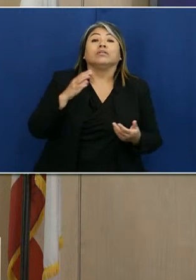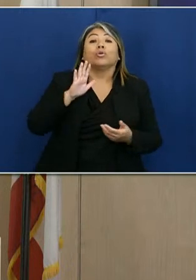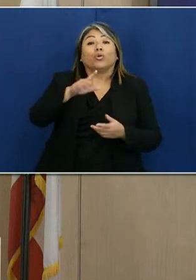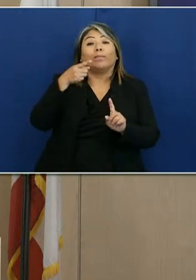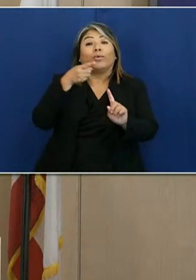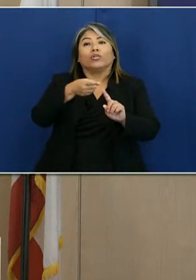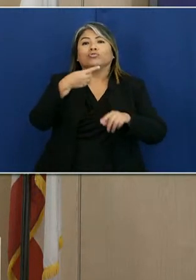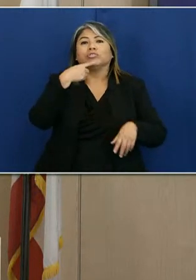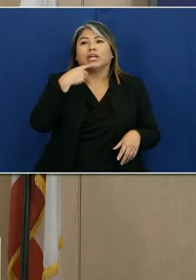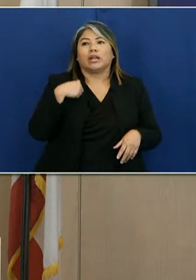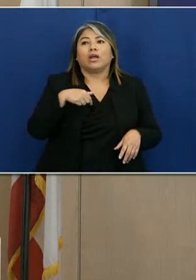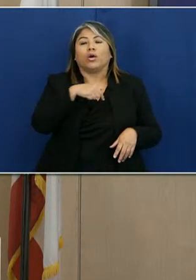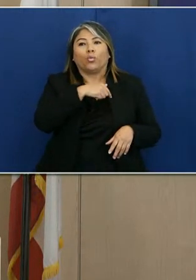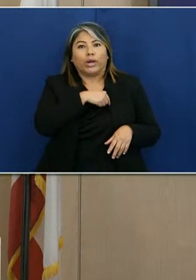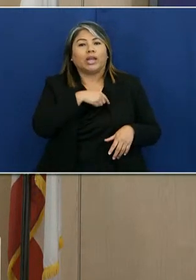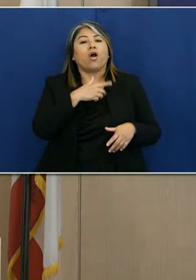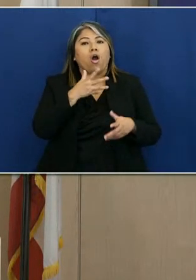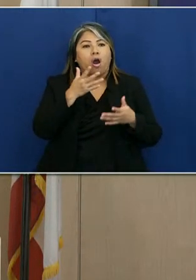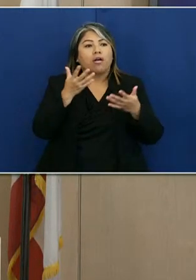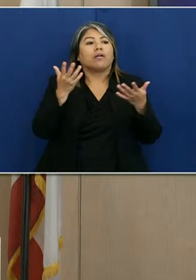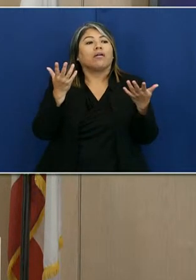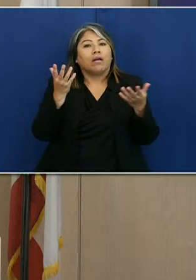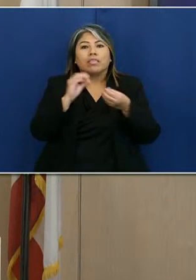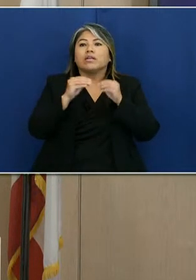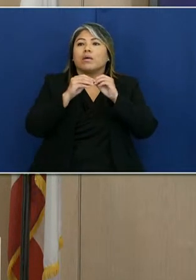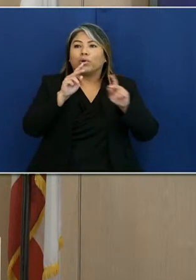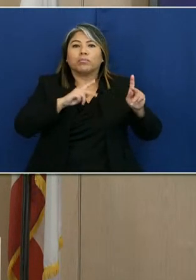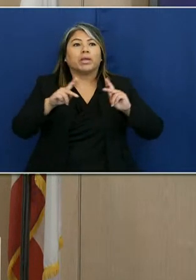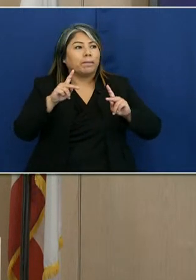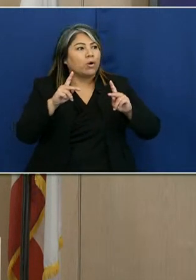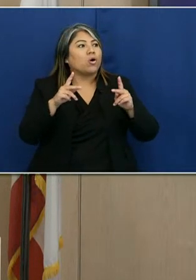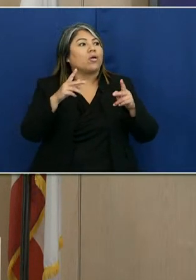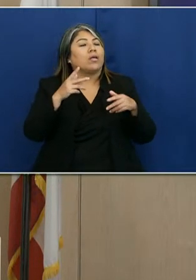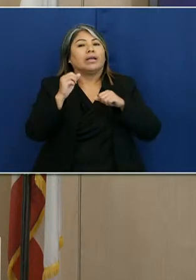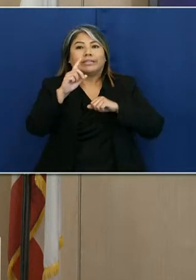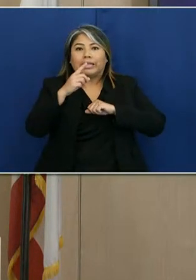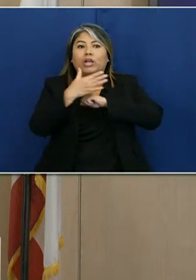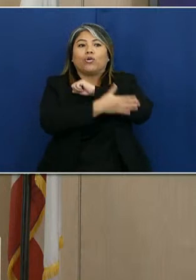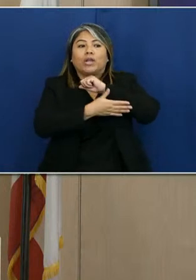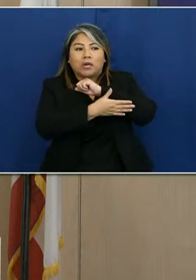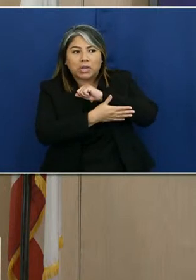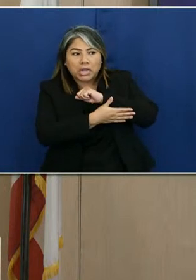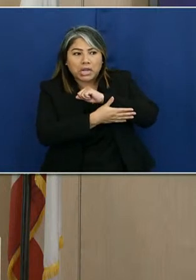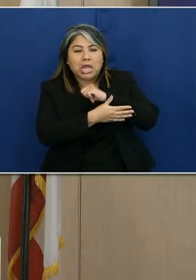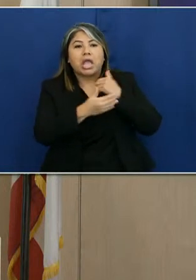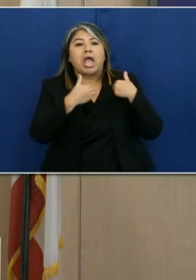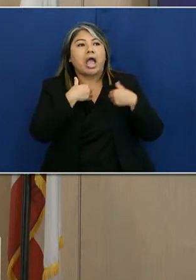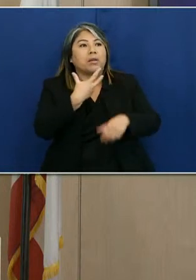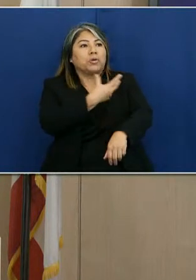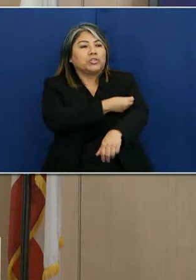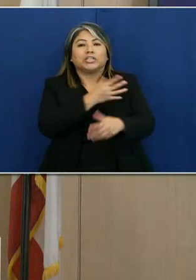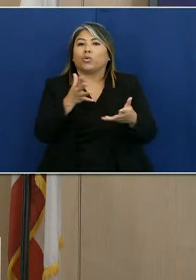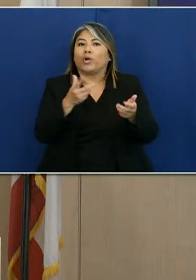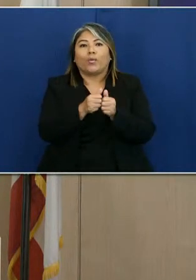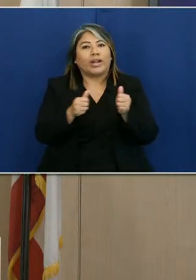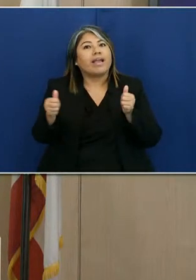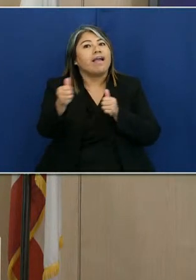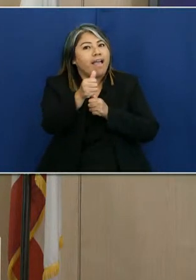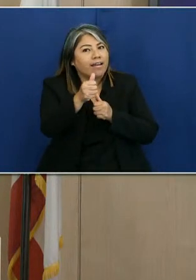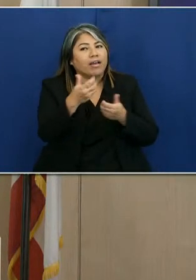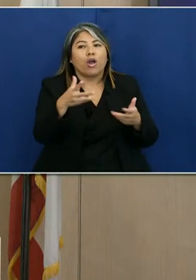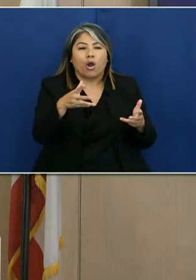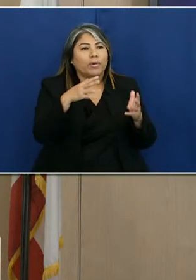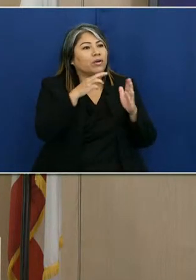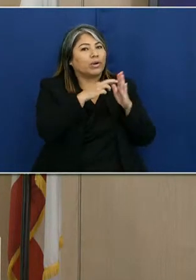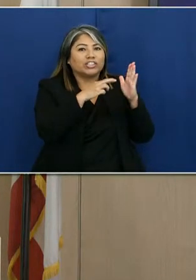are ahead right now on the number of individuals in San Diego County who have had a immunization and had that immunization